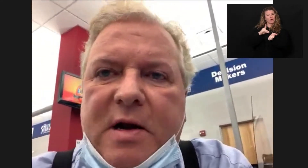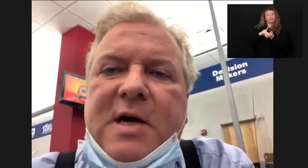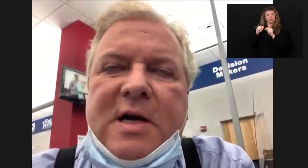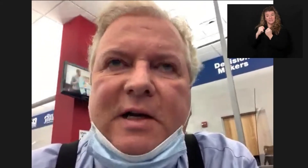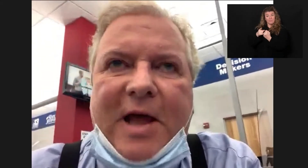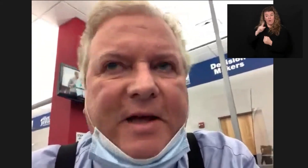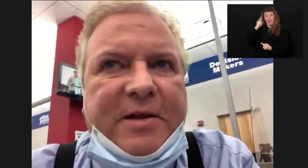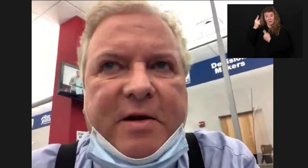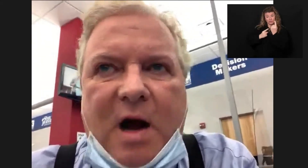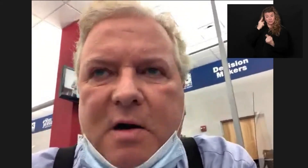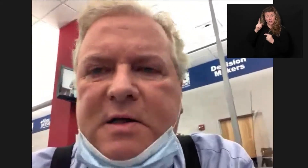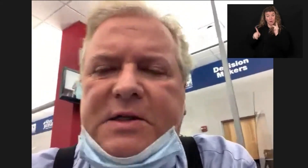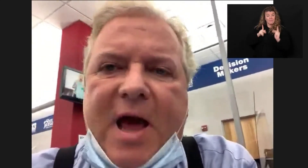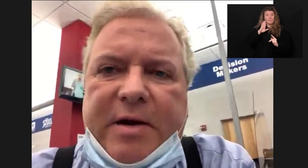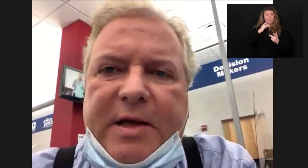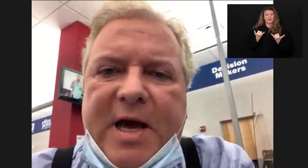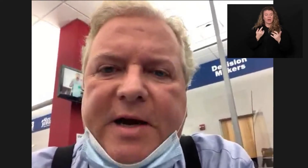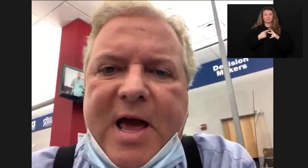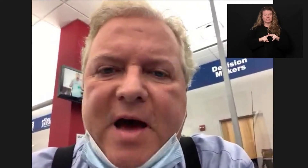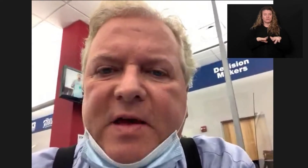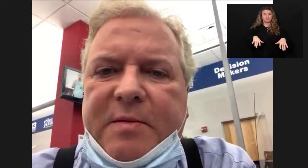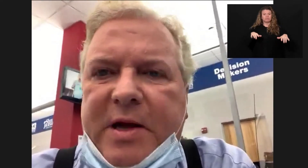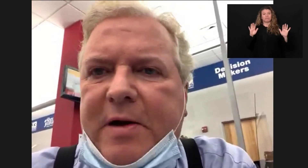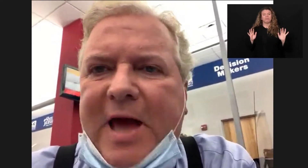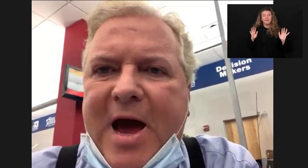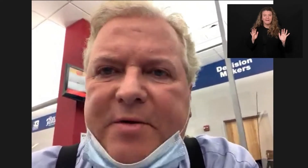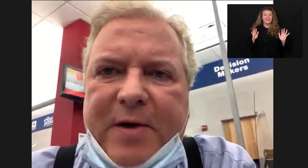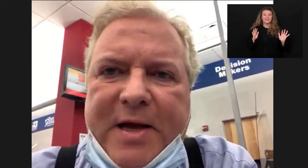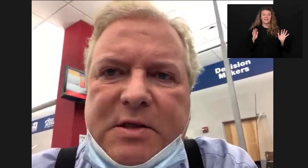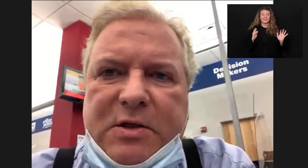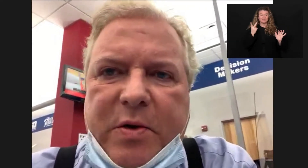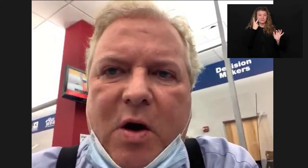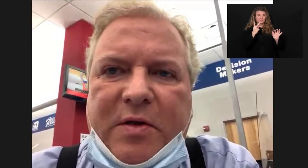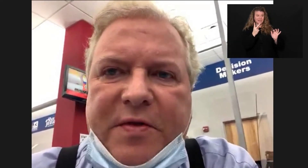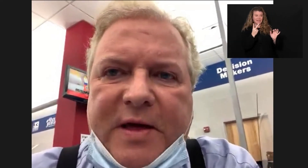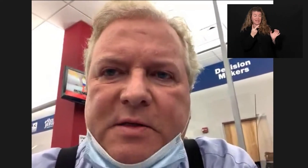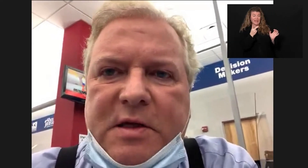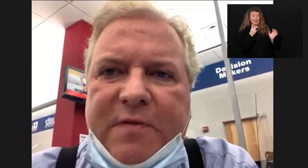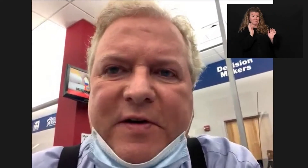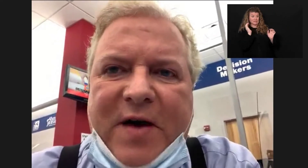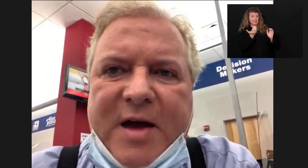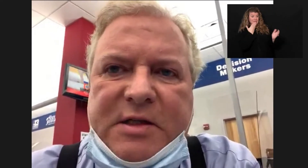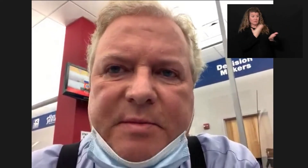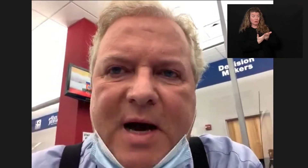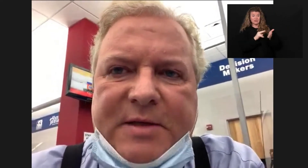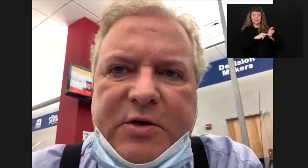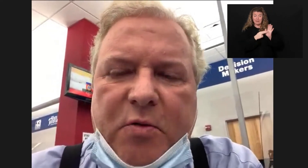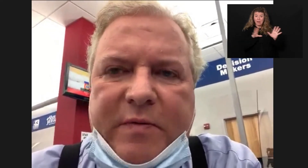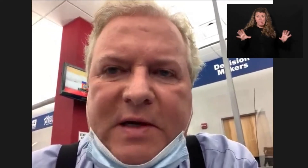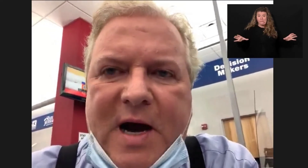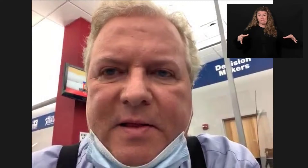going to start letting their guards down again and having bigger gatherings and doing all the things that you've advised them not to do over the